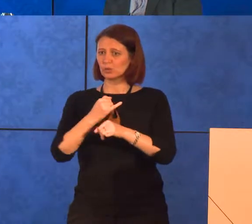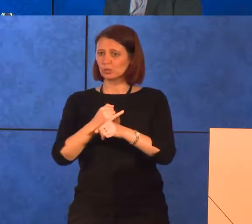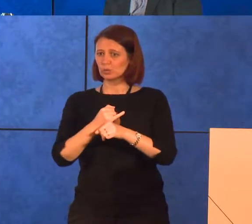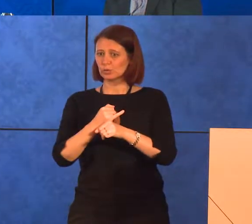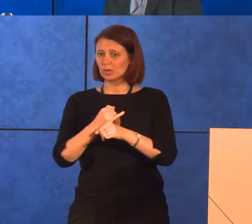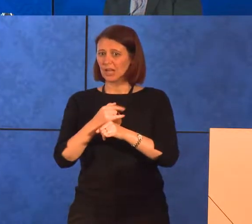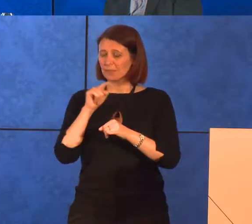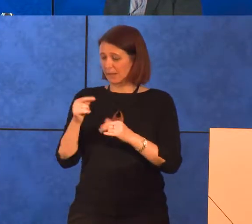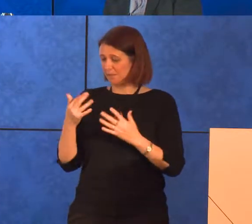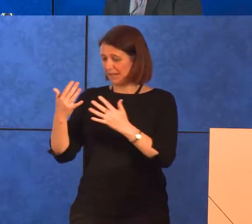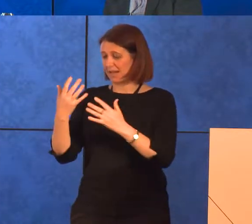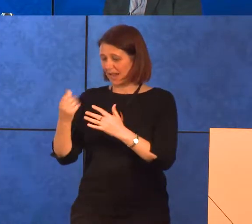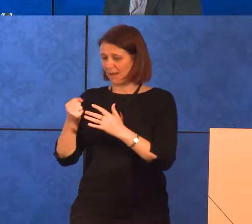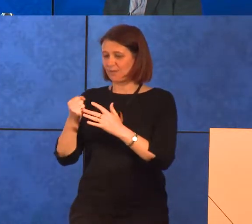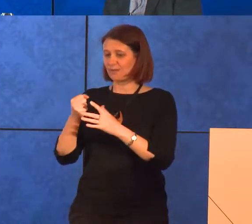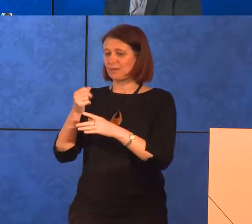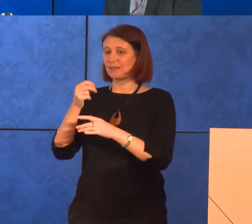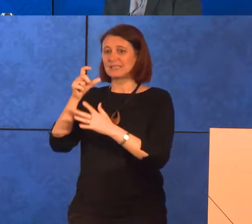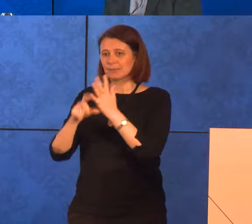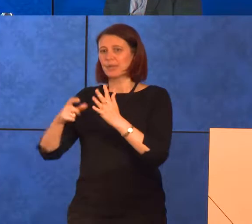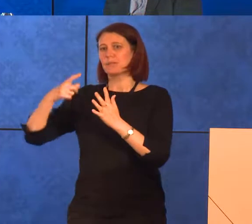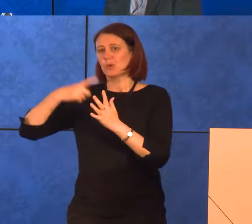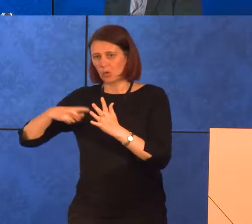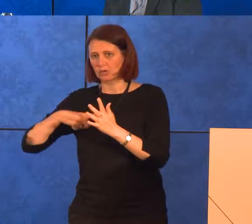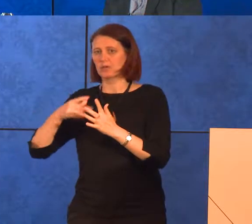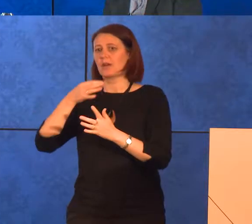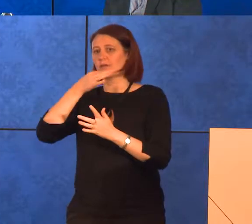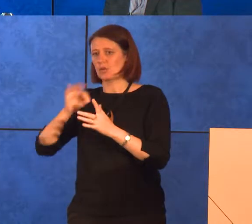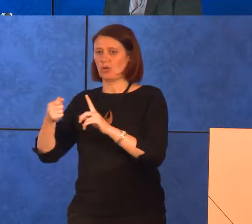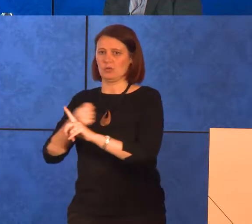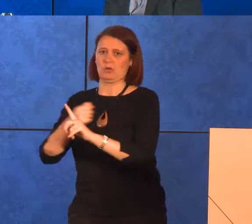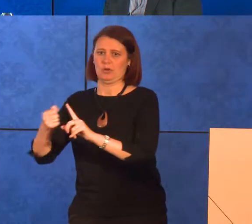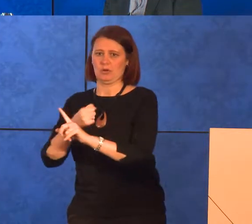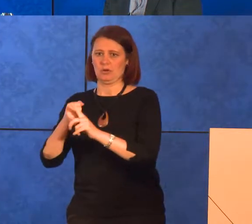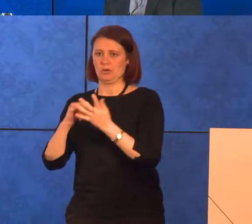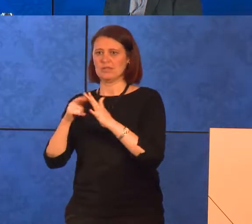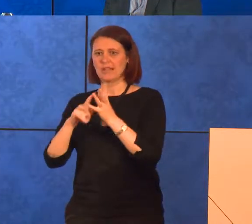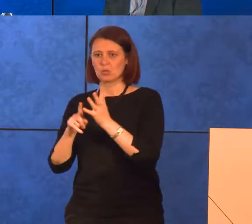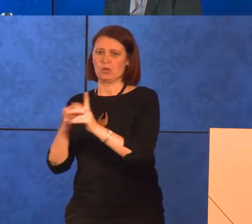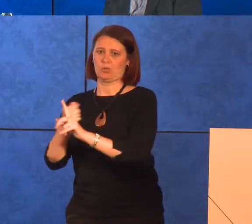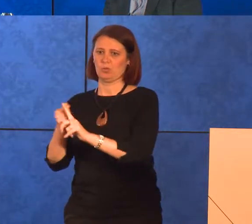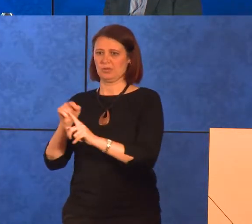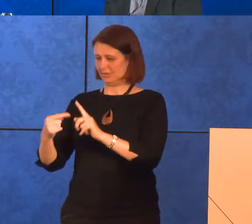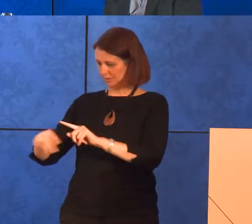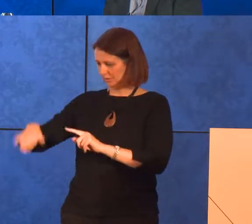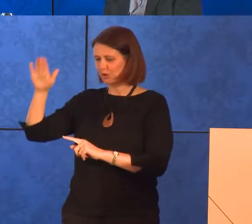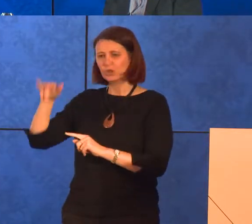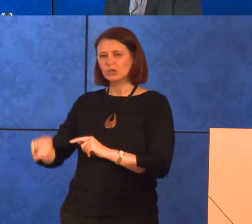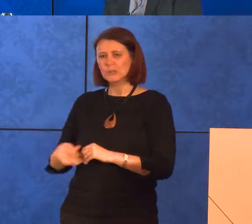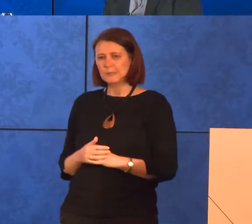as a result of child sexual abuse, institutional child sexual abuse. So there are kind of, I